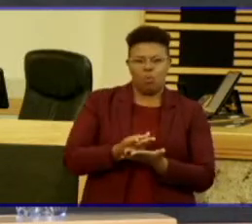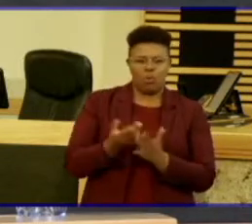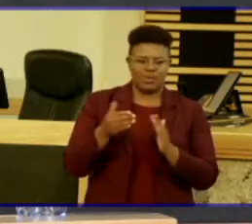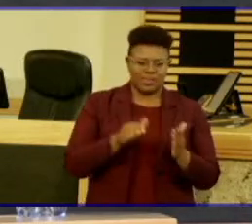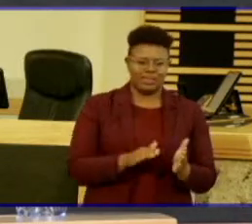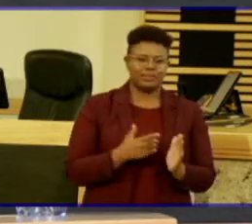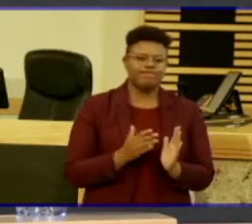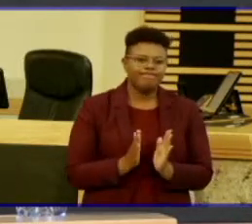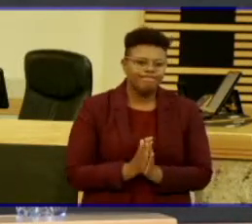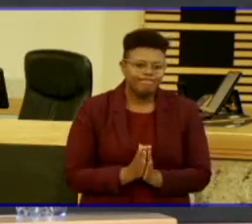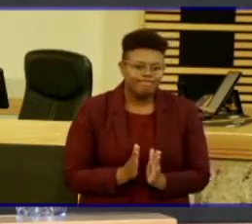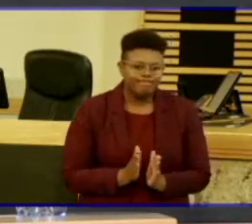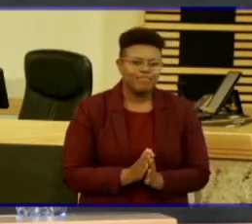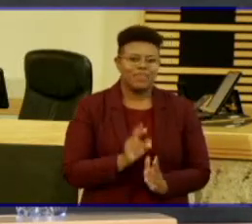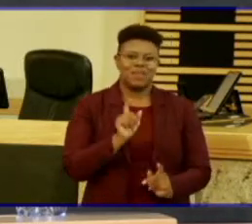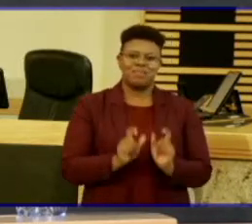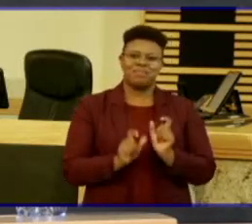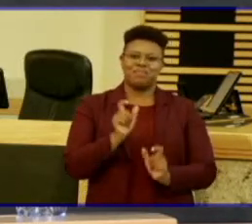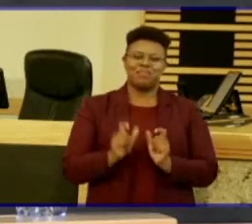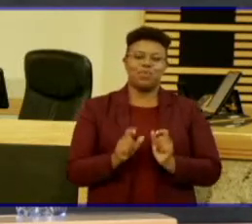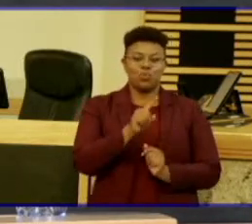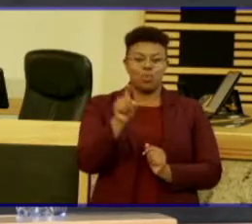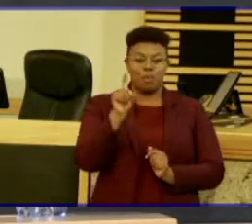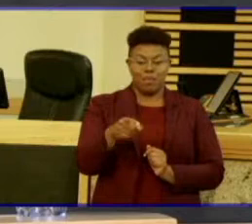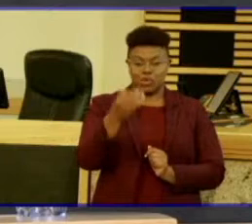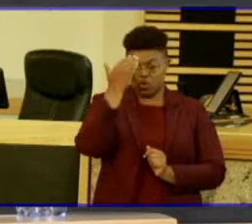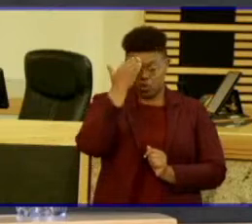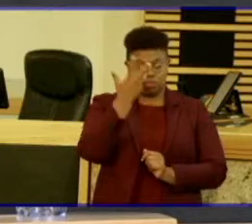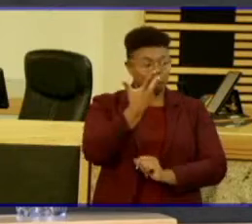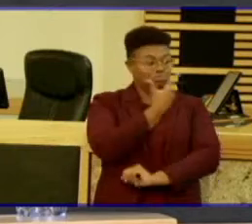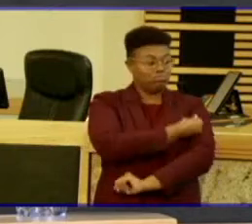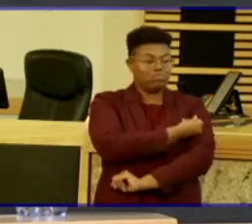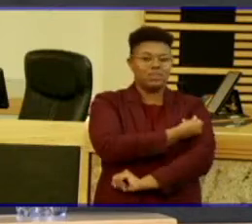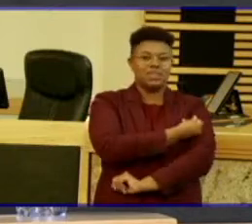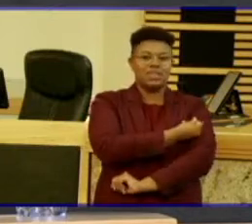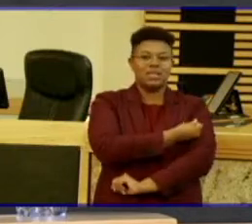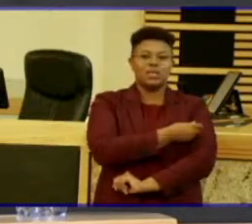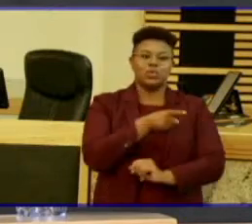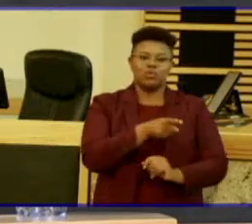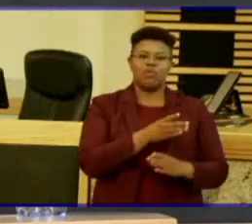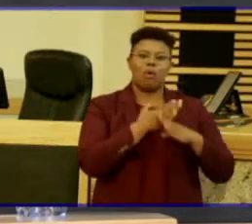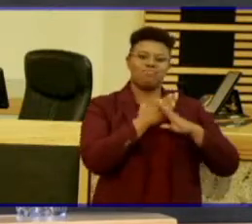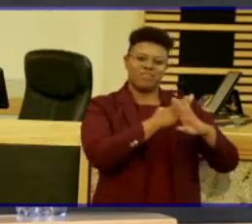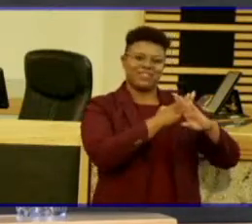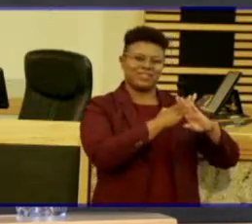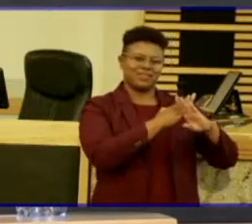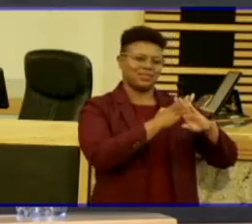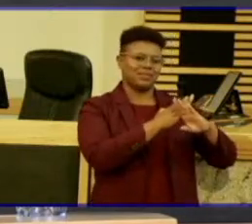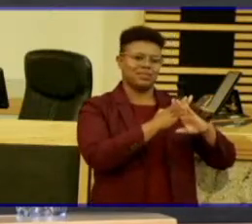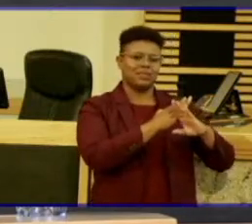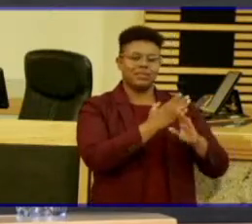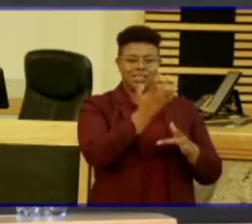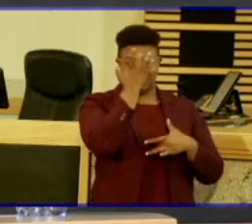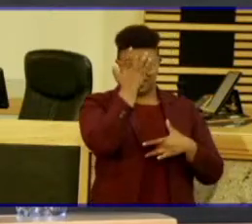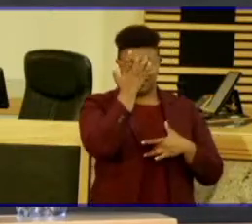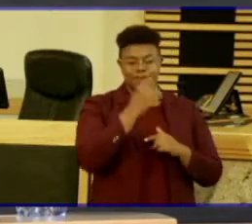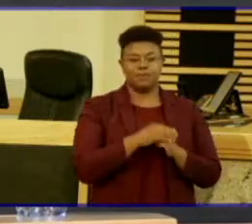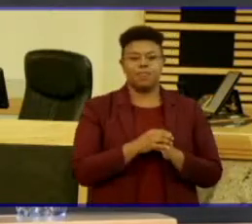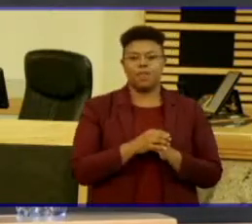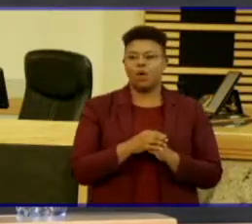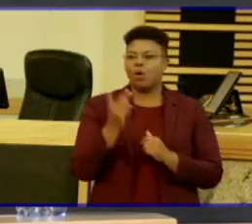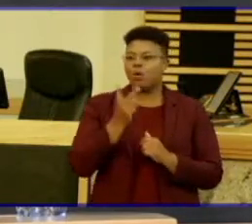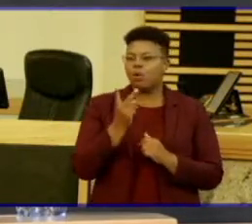Stella abantu bayazi ndokokuba olugonyo lenzelwe ukuthintela esi sifo, lenzelwe